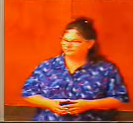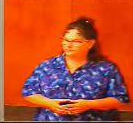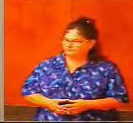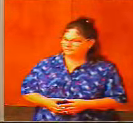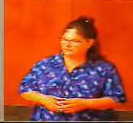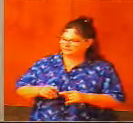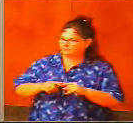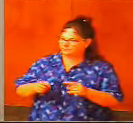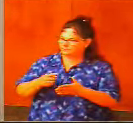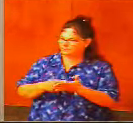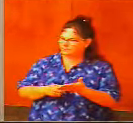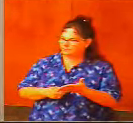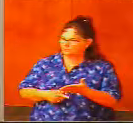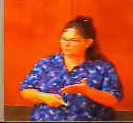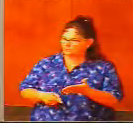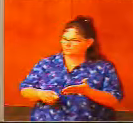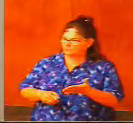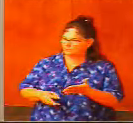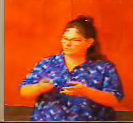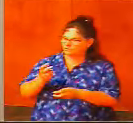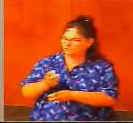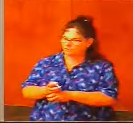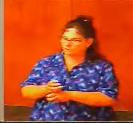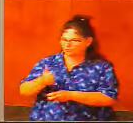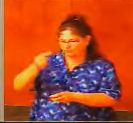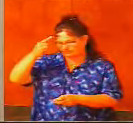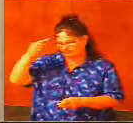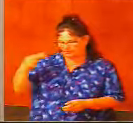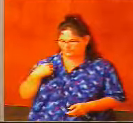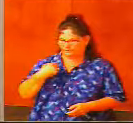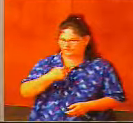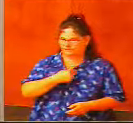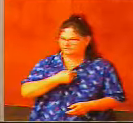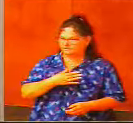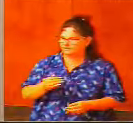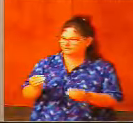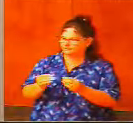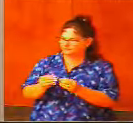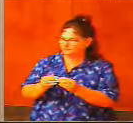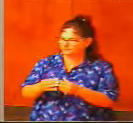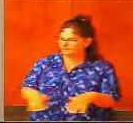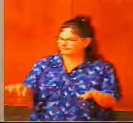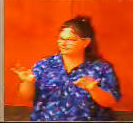But folks, what's even harder for us and more important